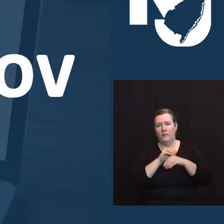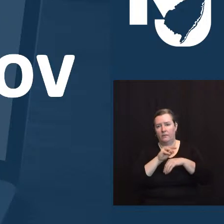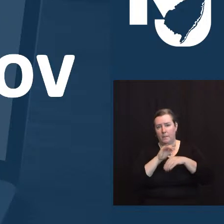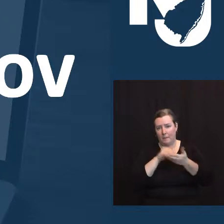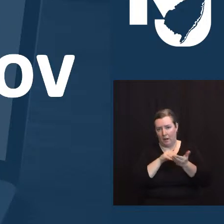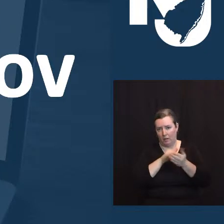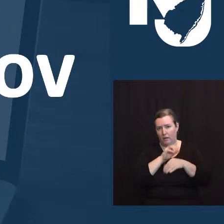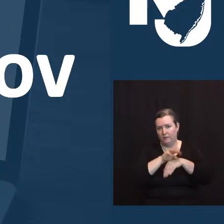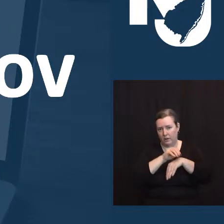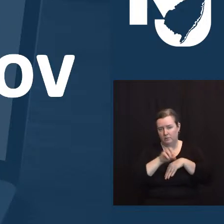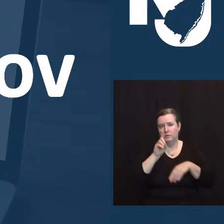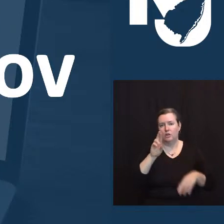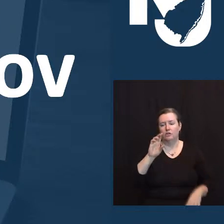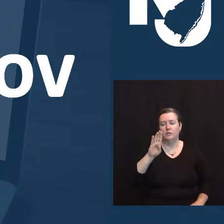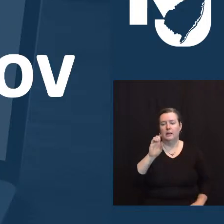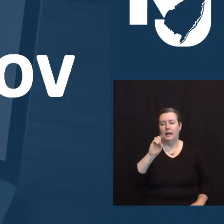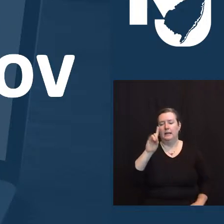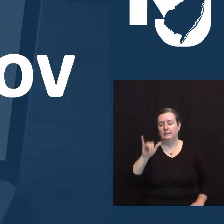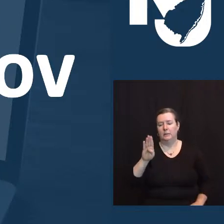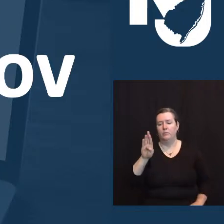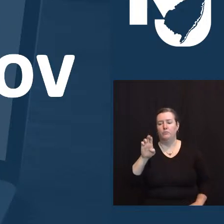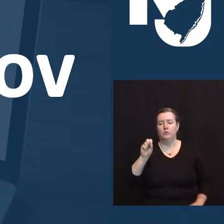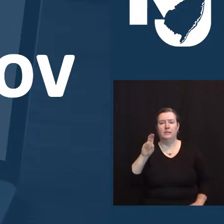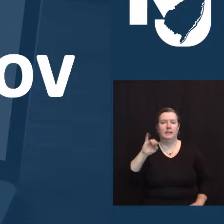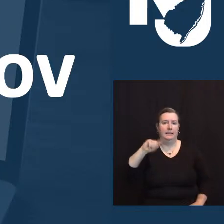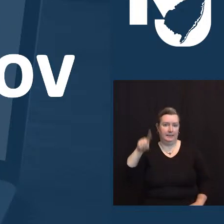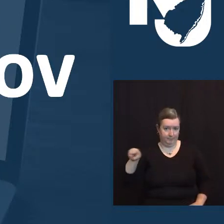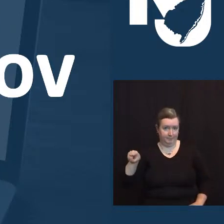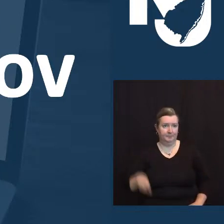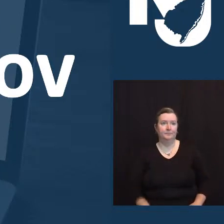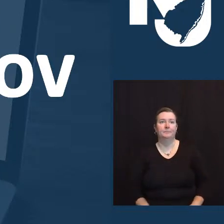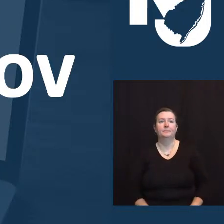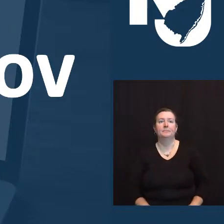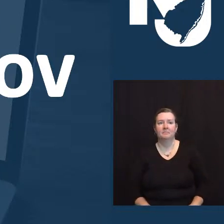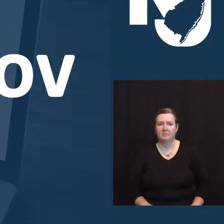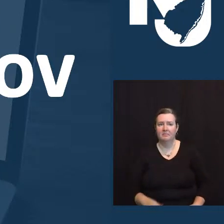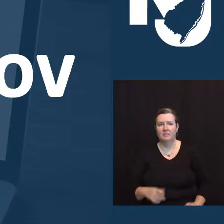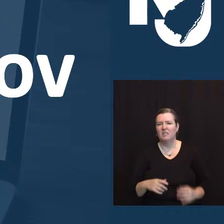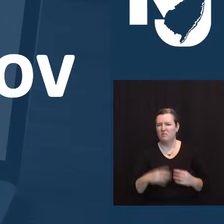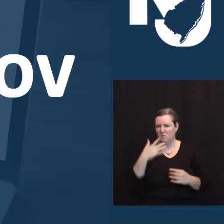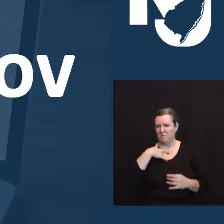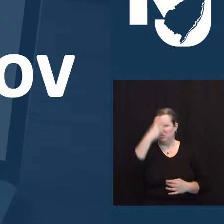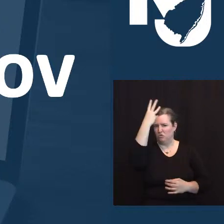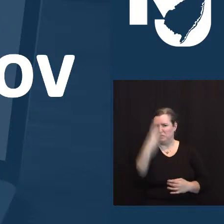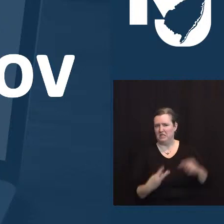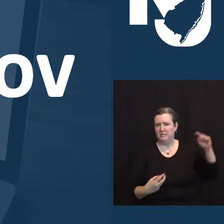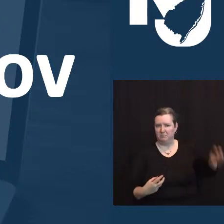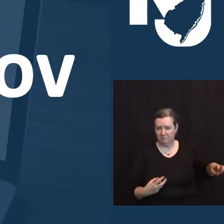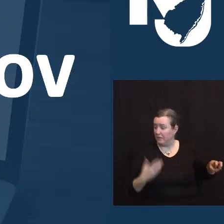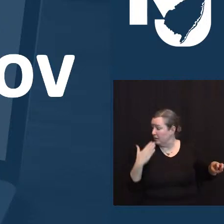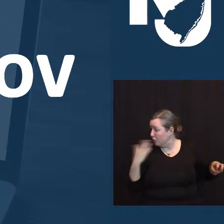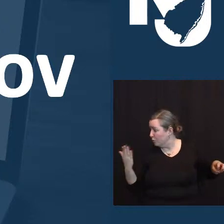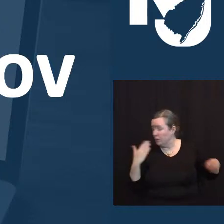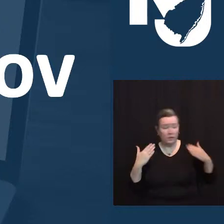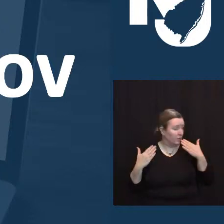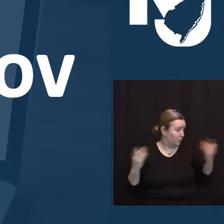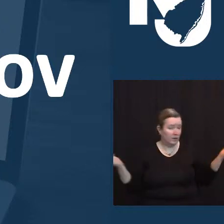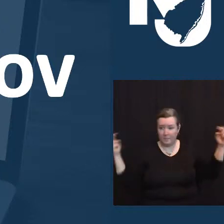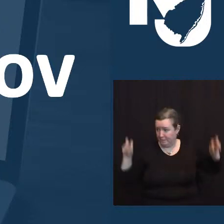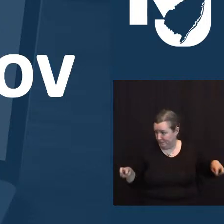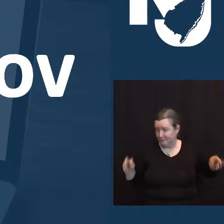is normally here with us on Wednesday. Great to have you back, Eddie, and Judy, as always. Please keep Pat Callahan and his family in your